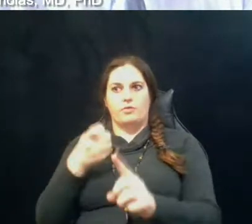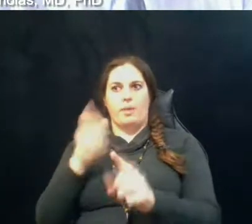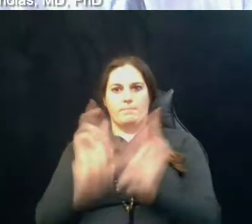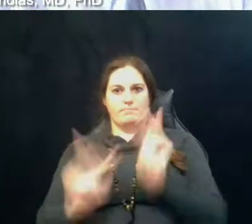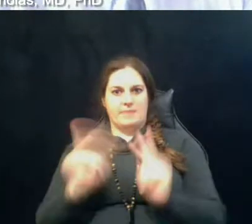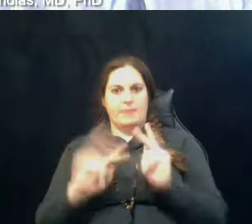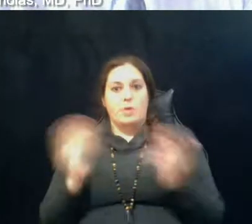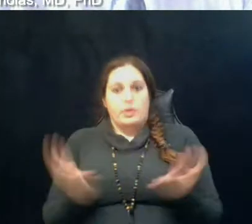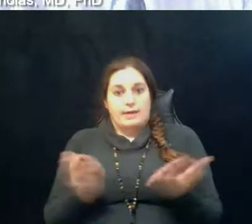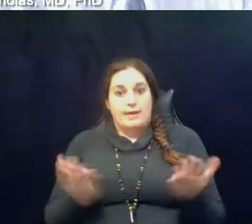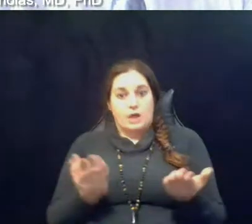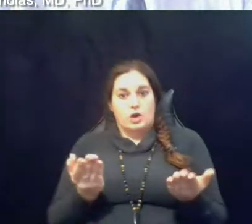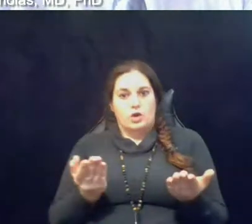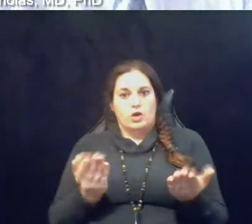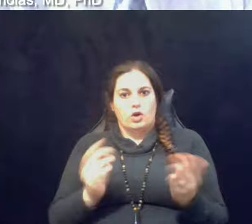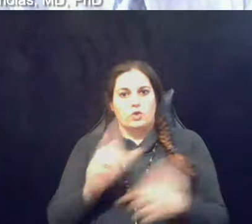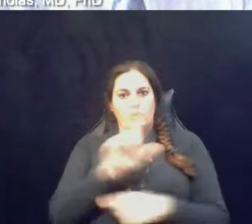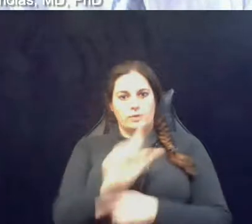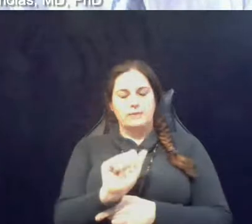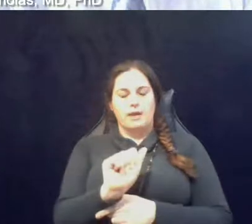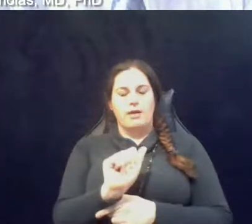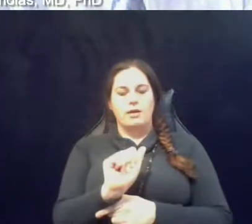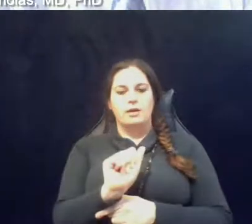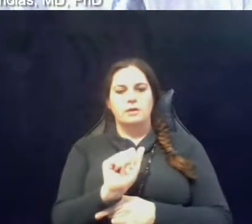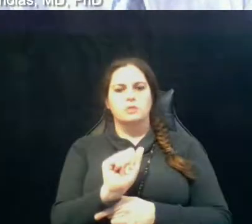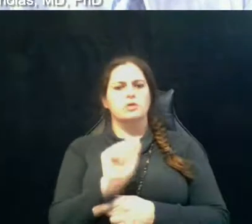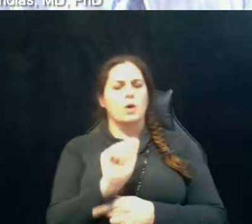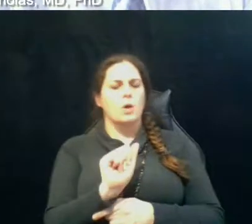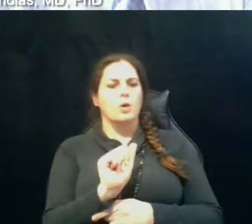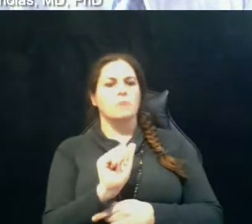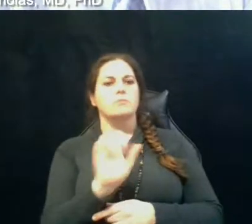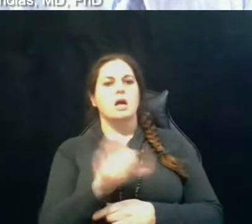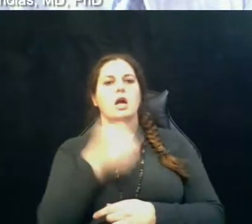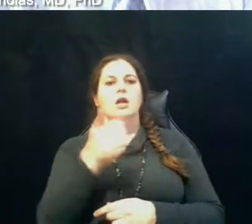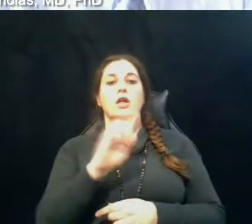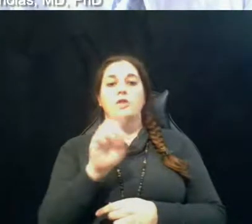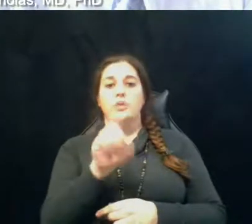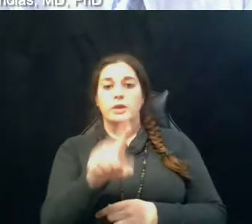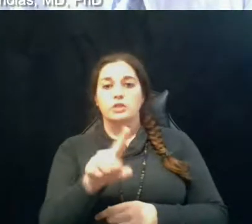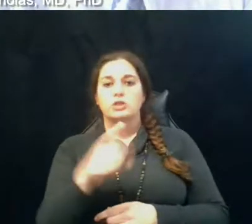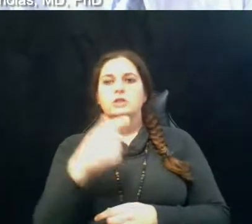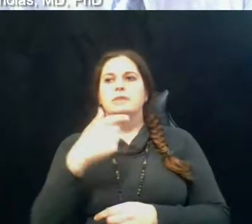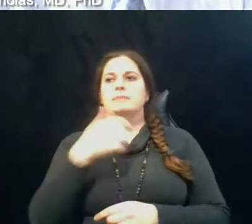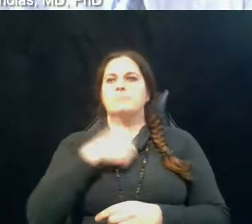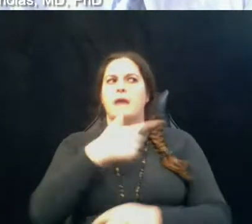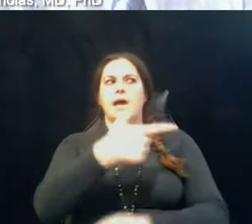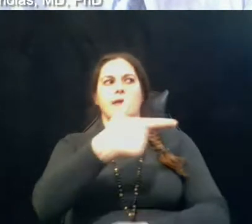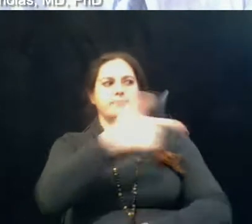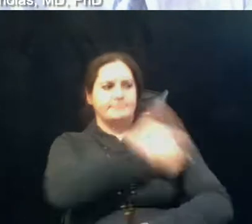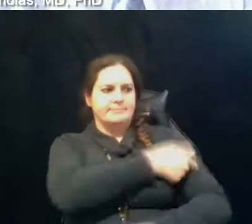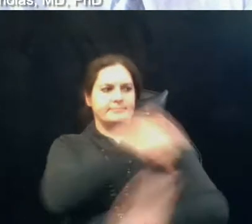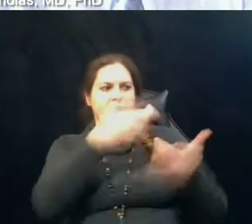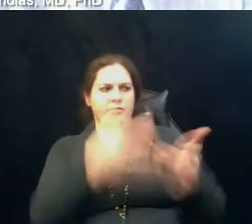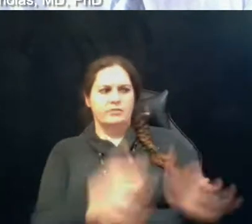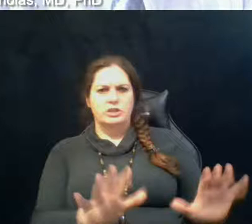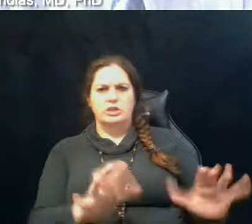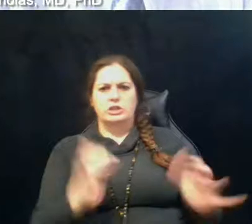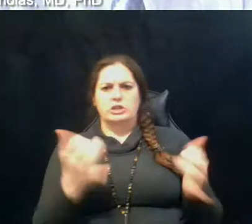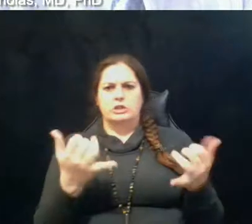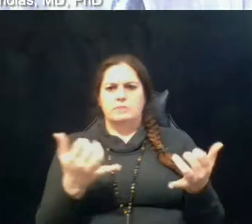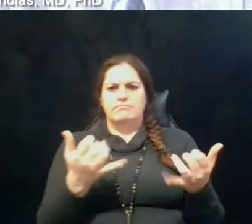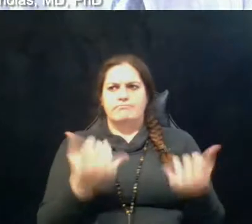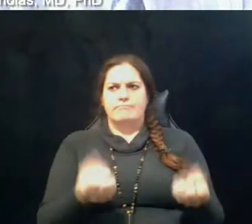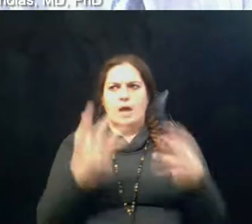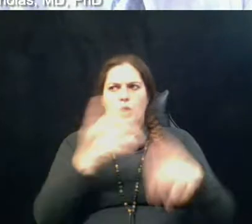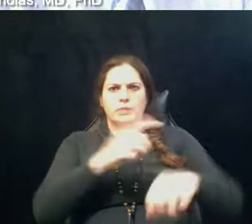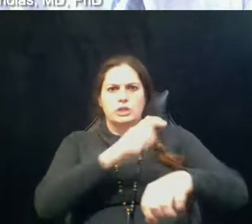there is a question about how long will it take after I get the shot to be fully immune? So for the Pfizer and Moderna